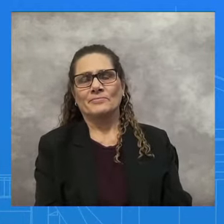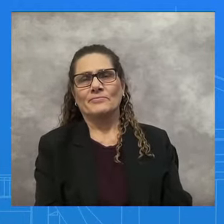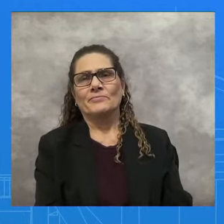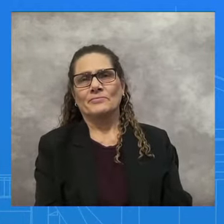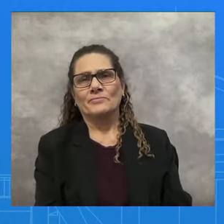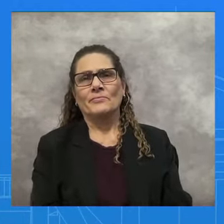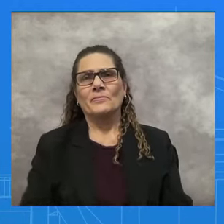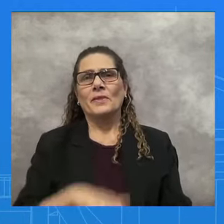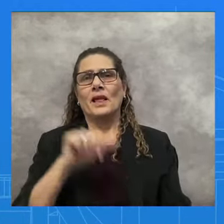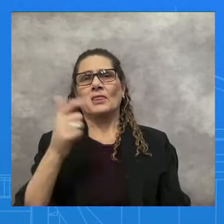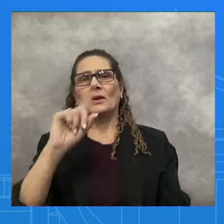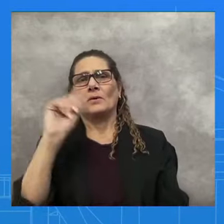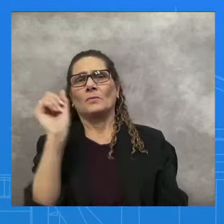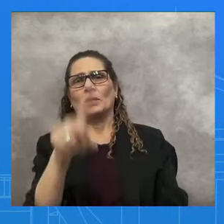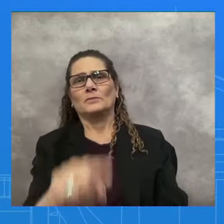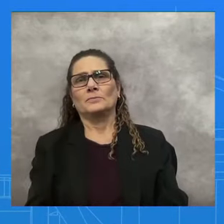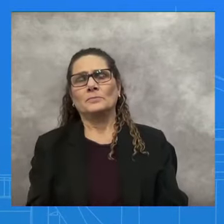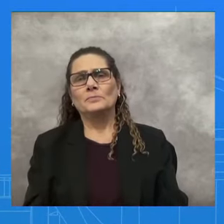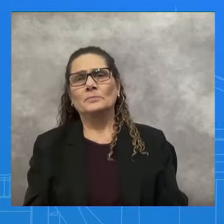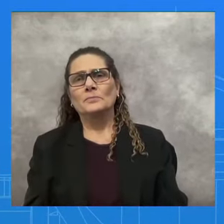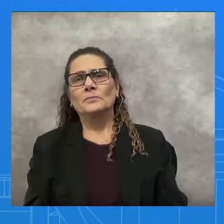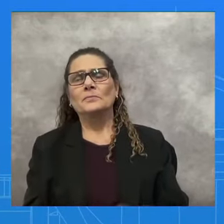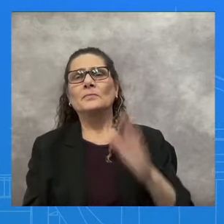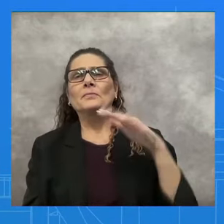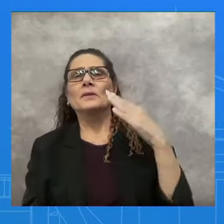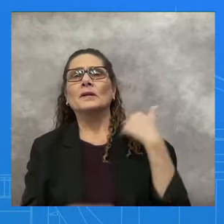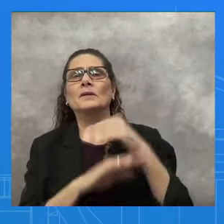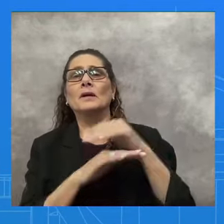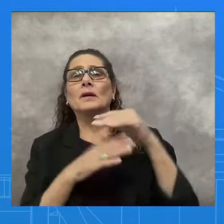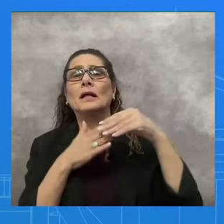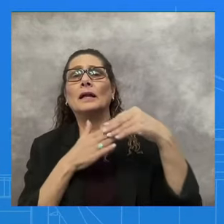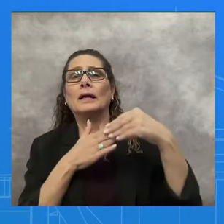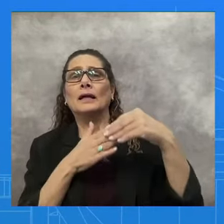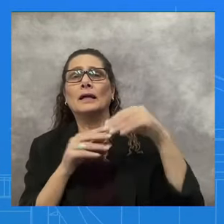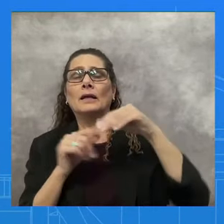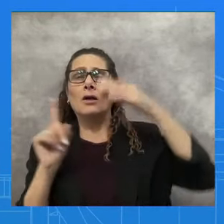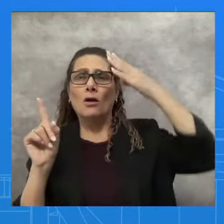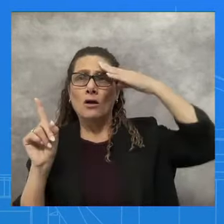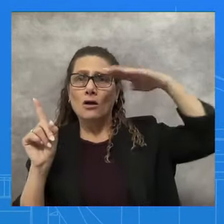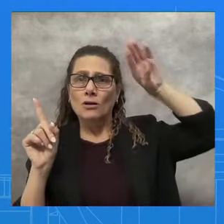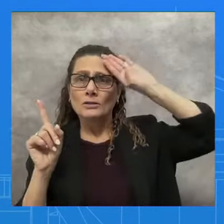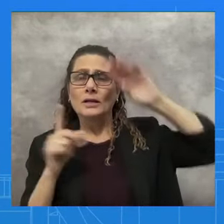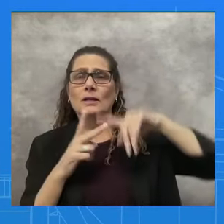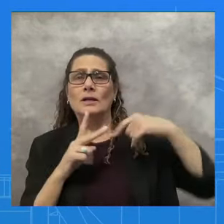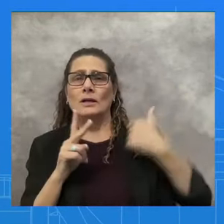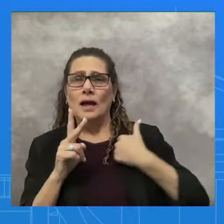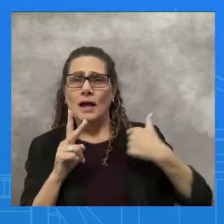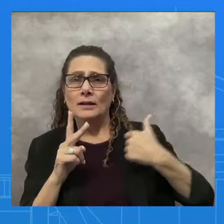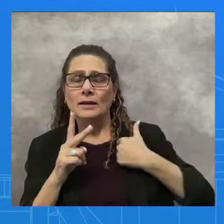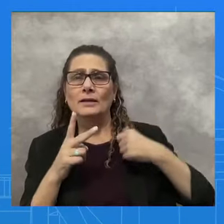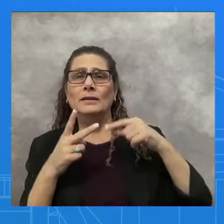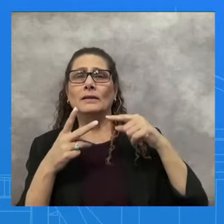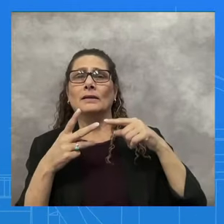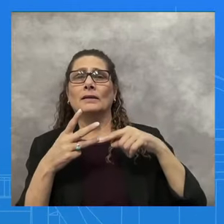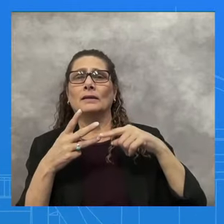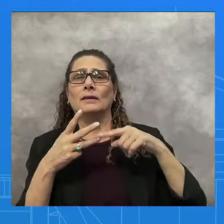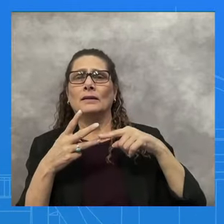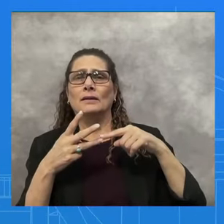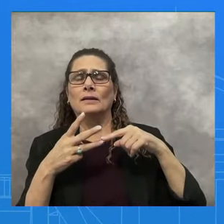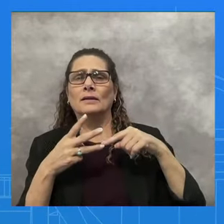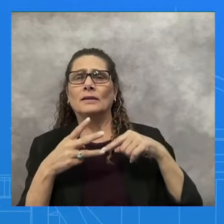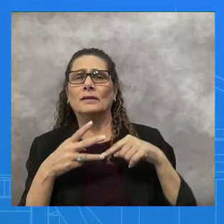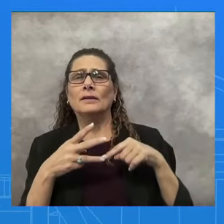Last night, the leaders of Australia, Canada, and New Zealand issued a statement warning Israel against any offensive in